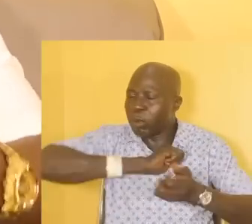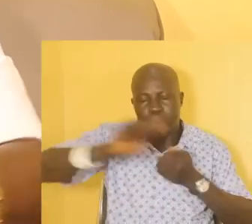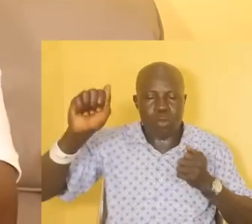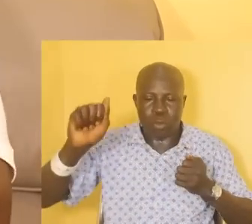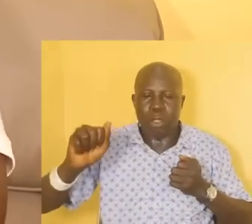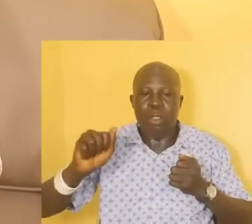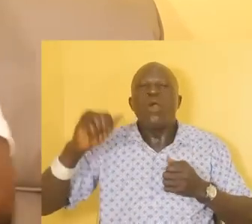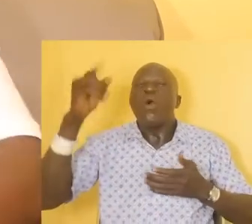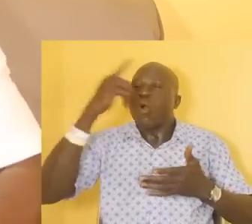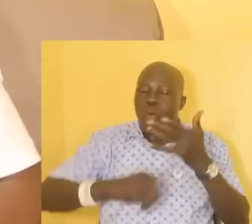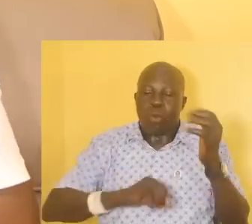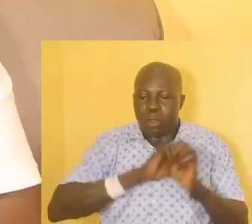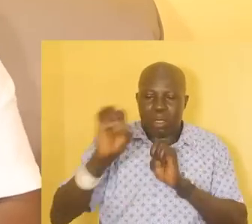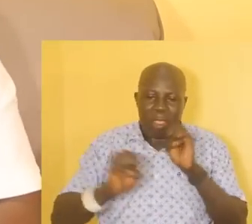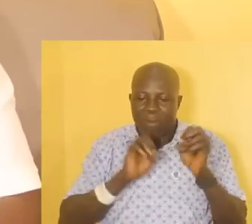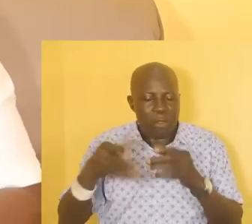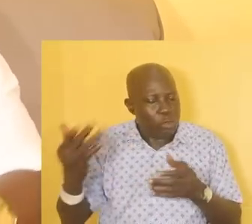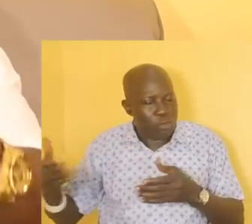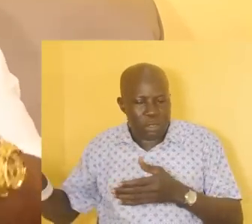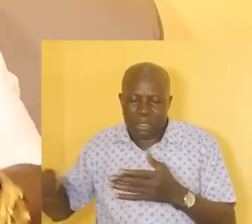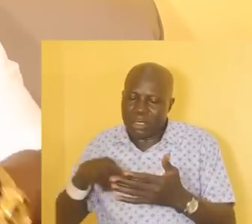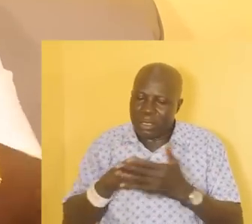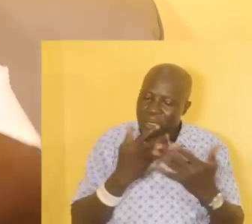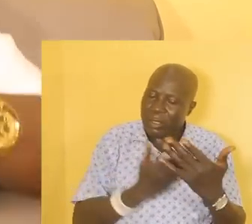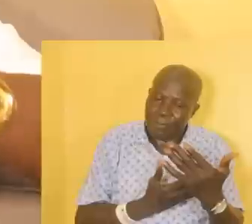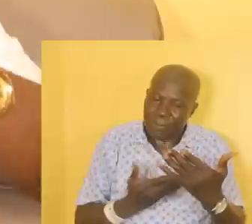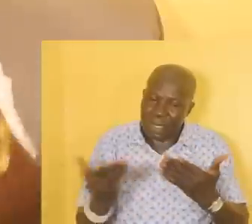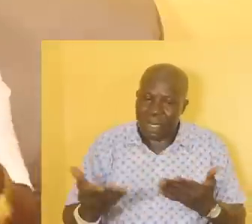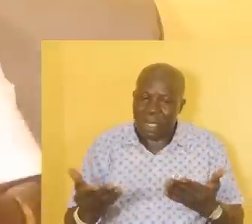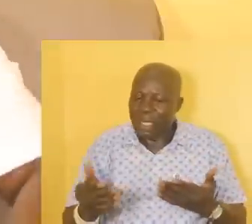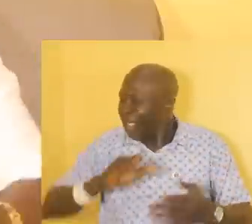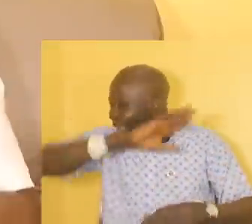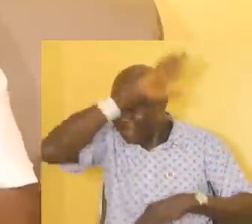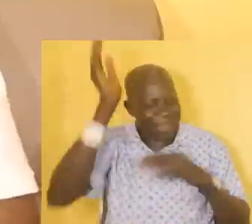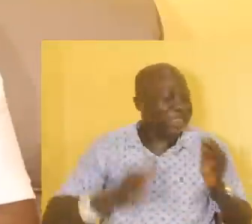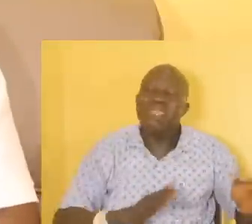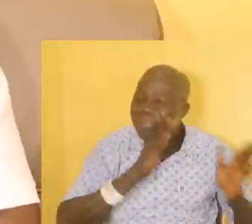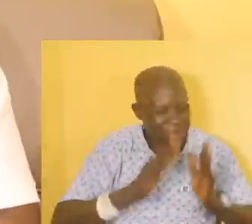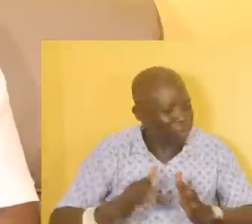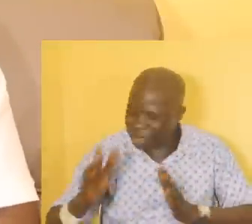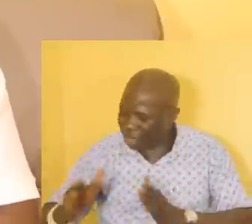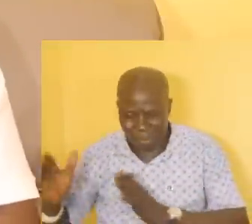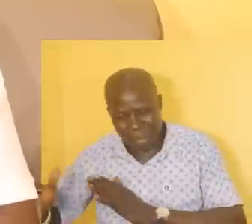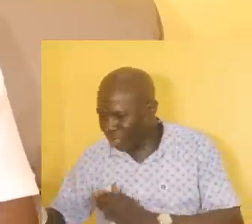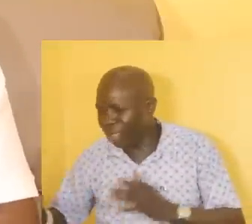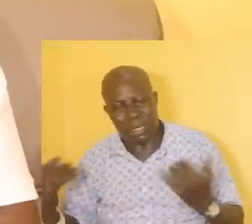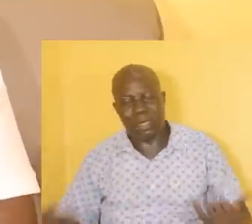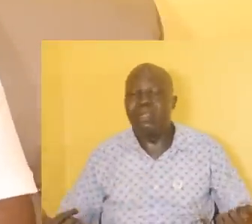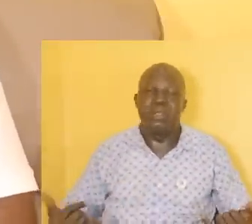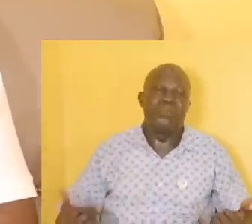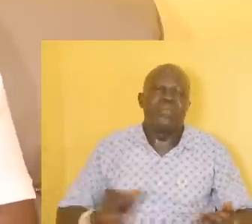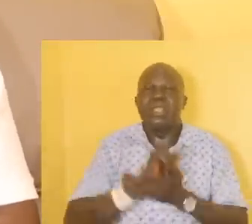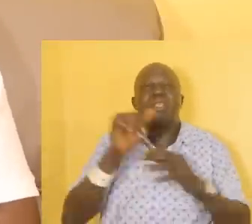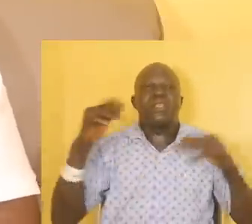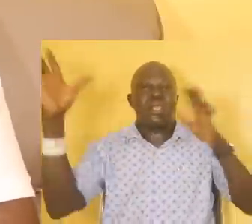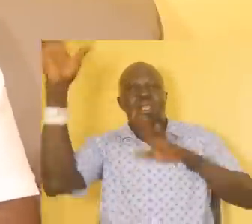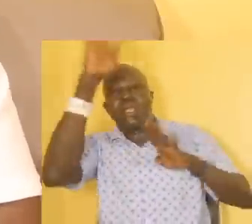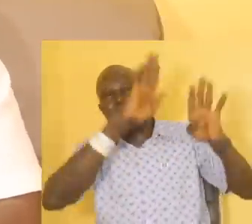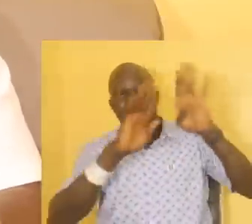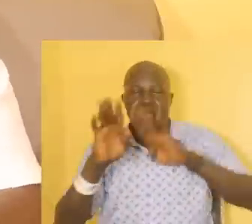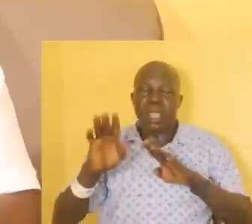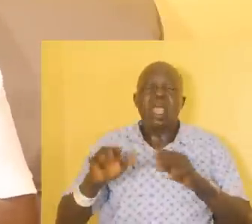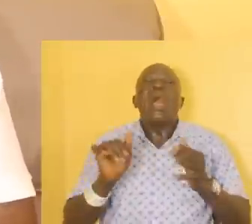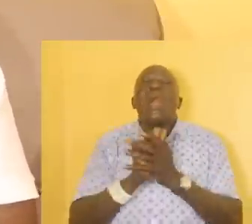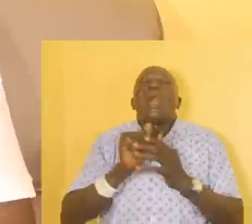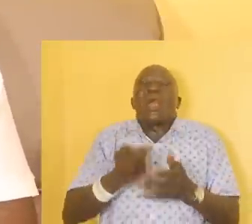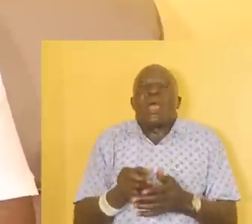elude you. The thing that we are going to do in the service, can I can't explain everything on here.